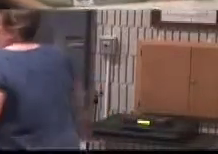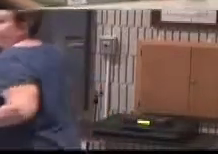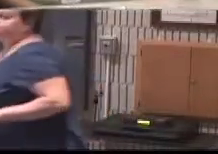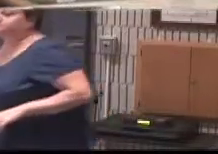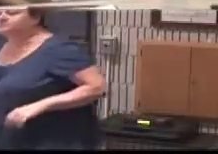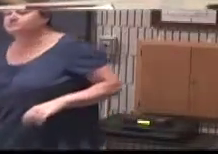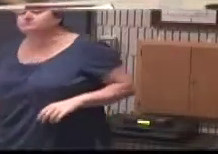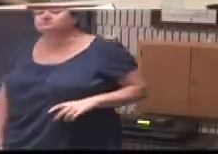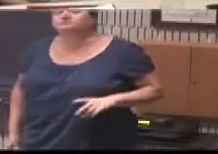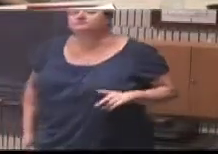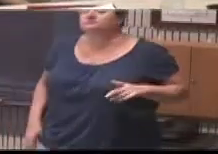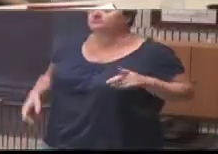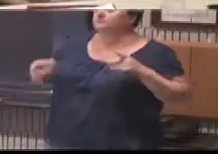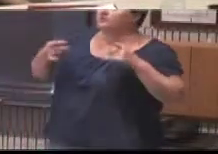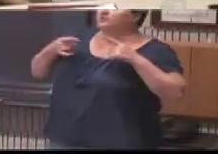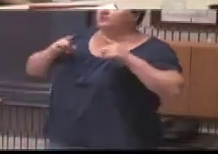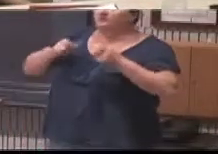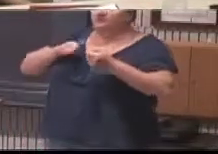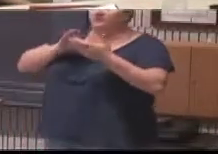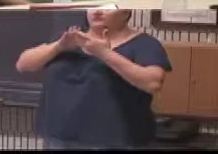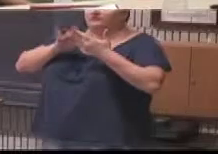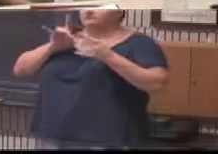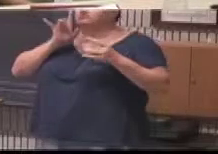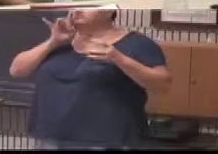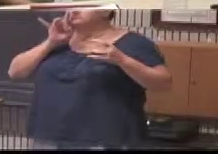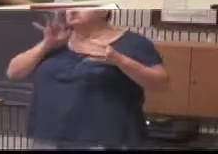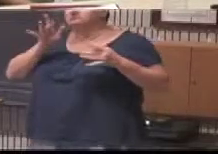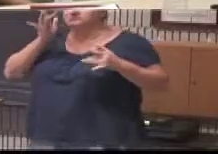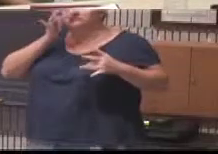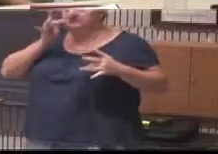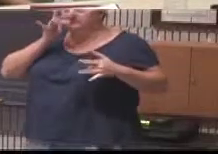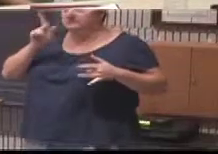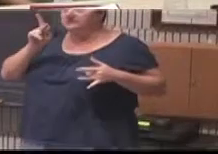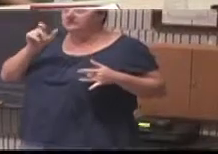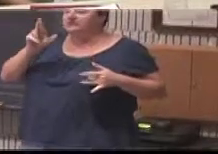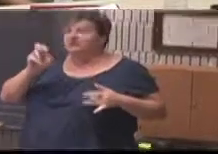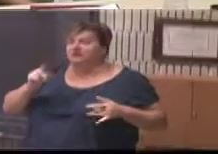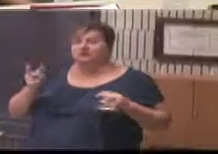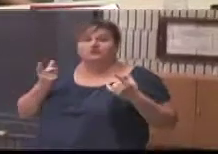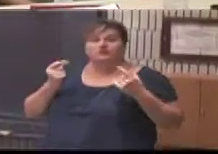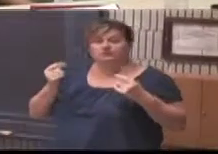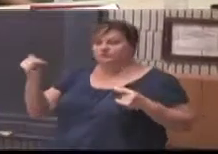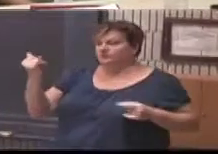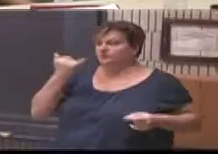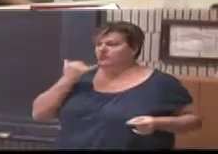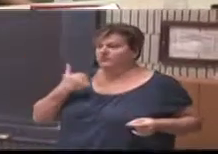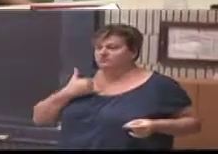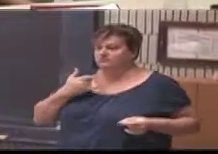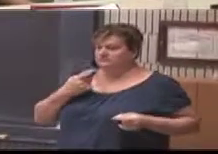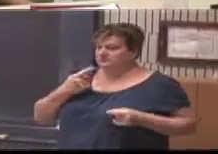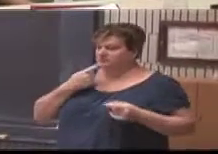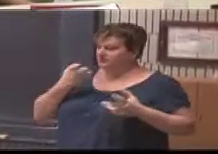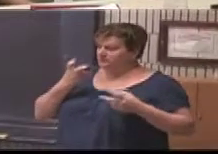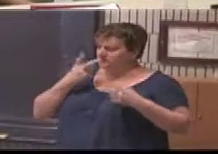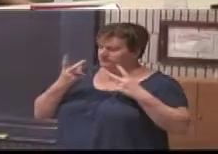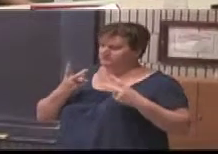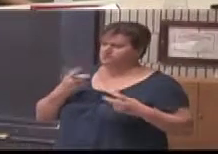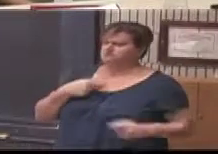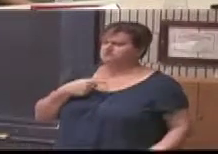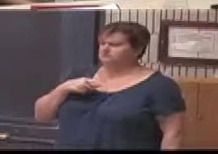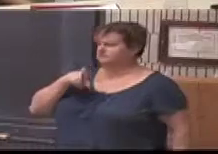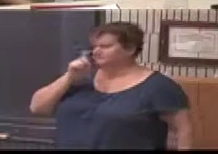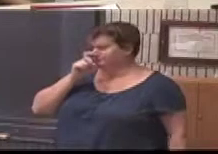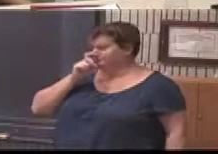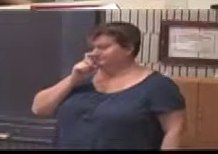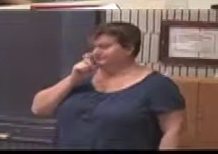in the midst of facing such a devastating disease, Karen picked up the phone and called me and said she wanted to come out and visit. And I'm thinking to